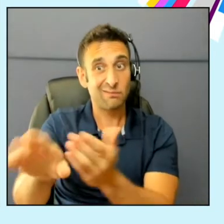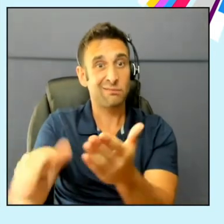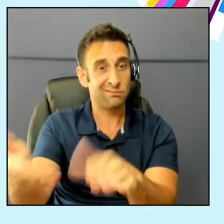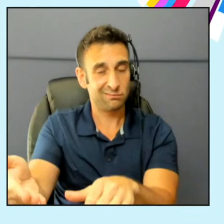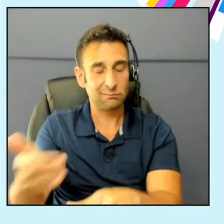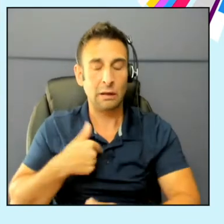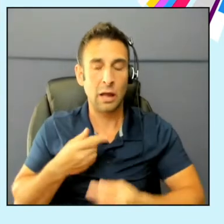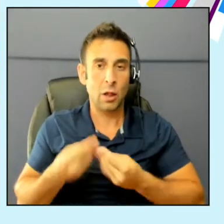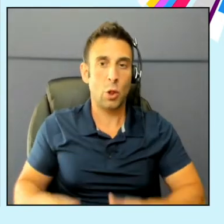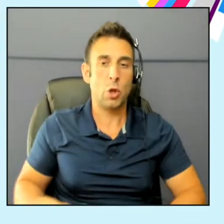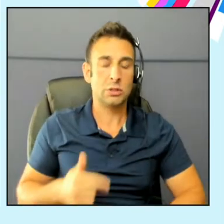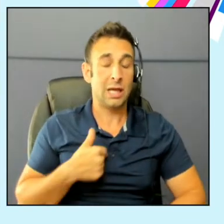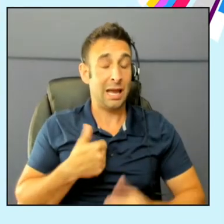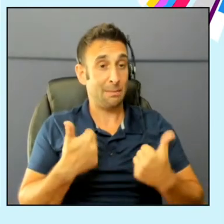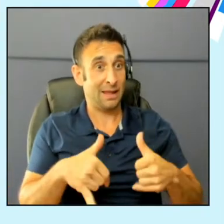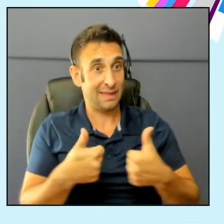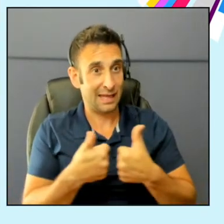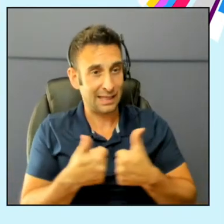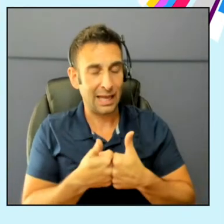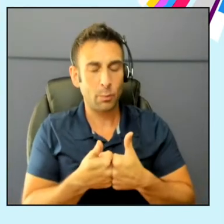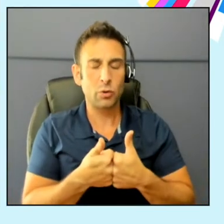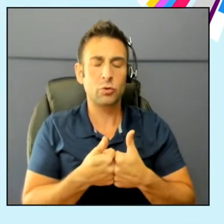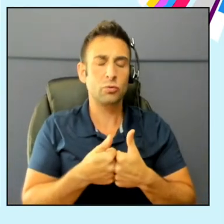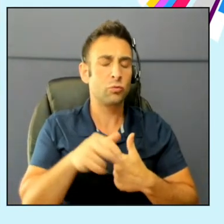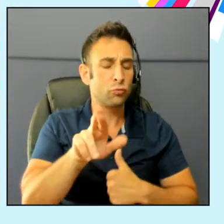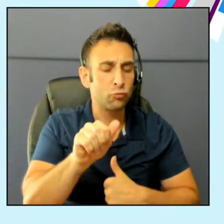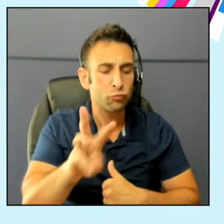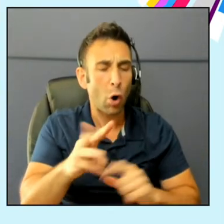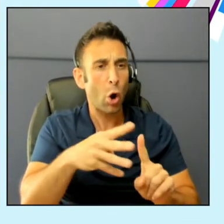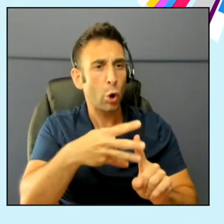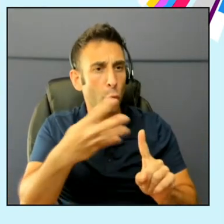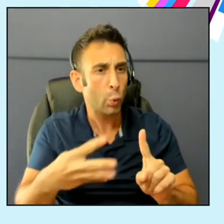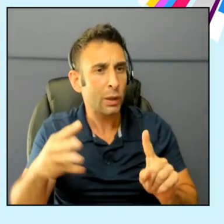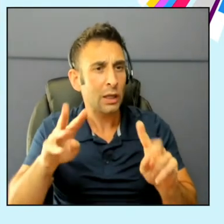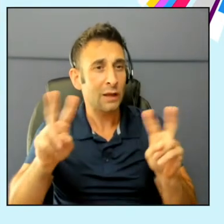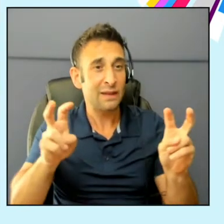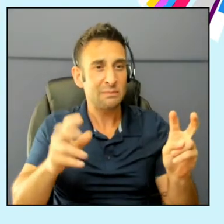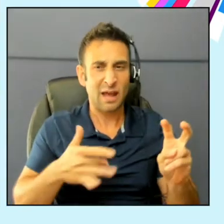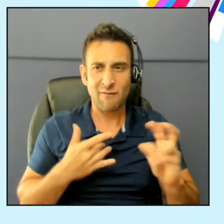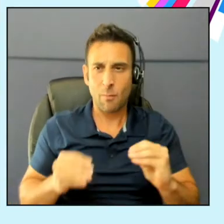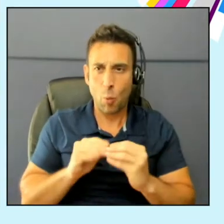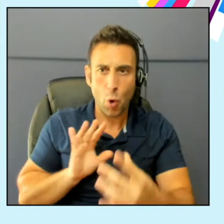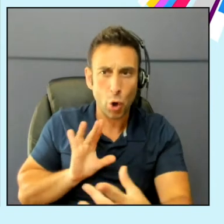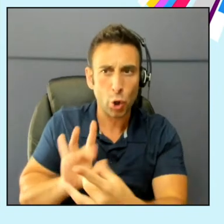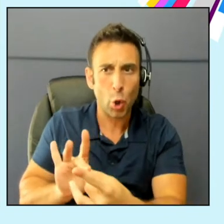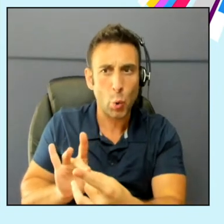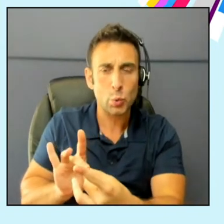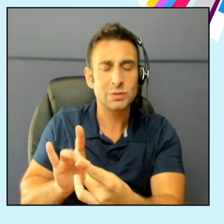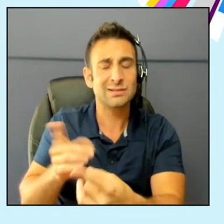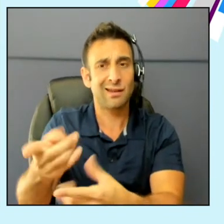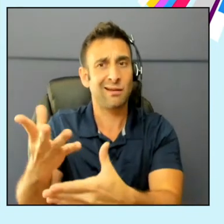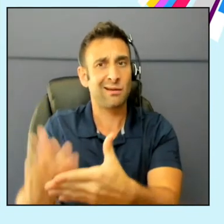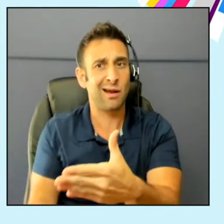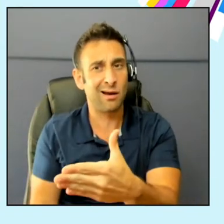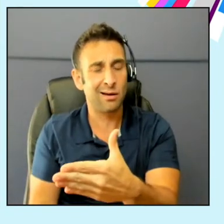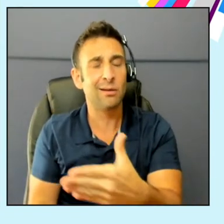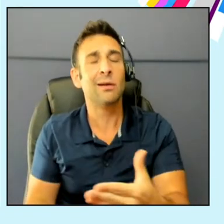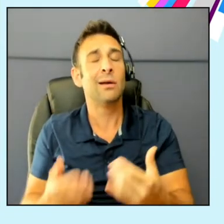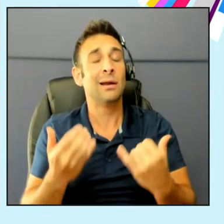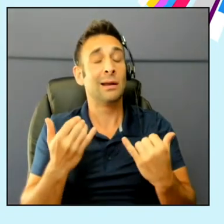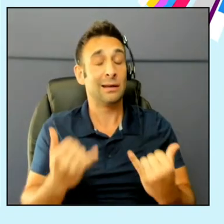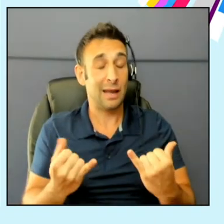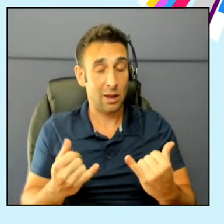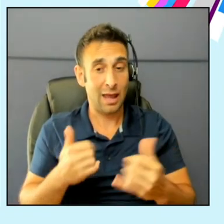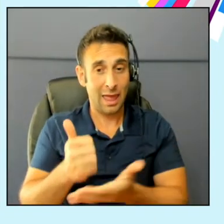unapologetic and raw queer themes made me feel closer to the person I'd lost in their absence. And in the end, it actually helped me process the